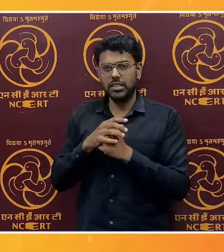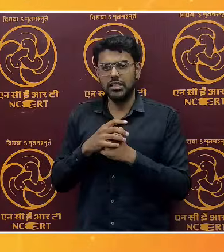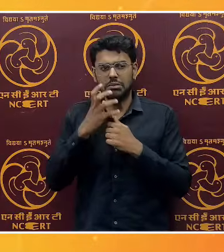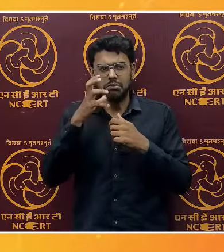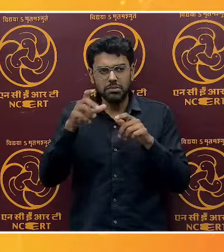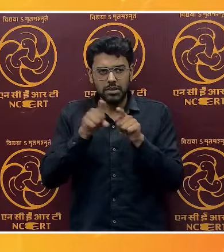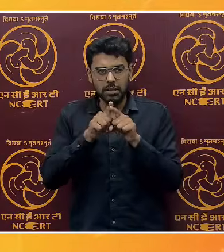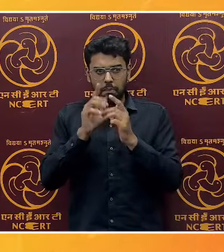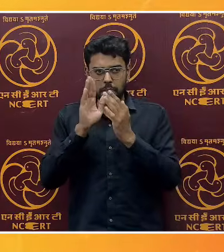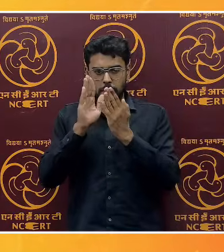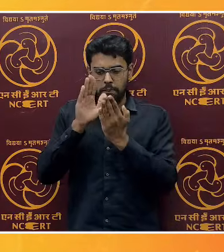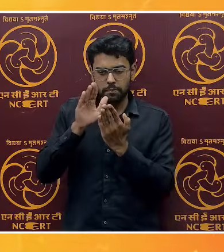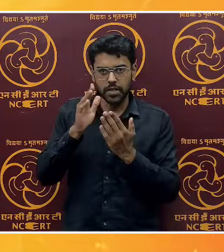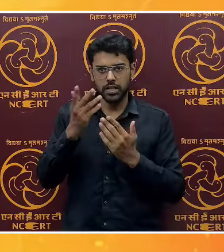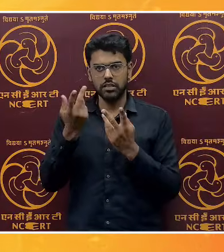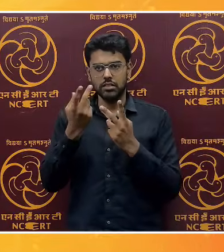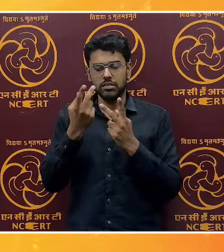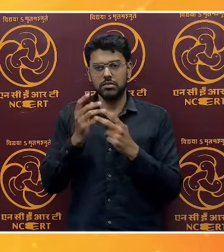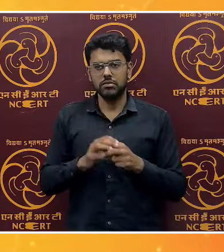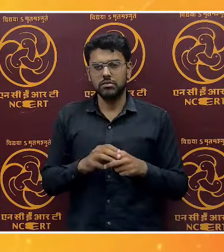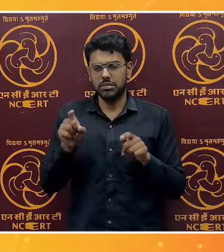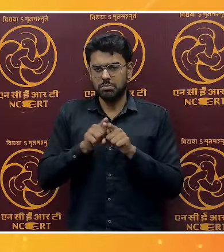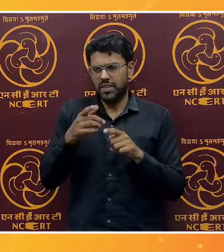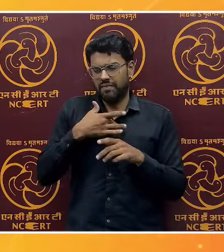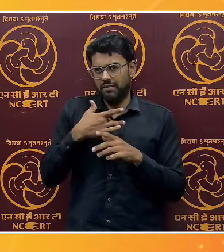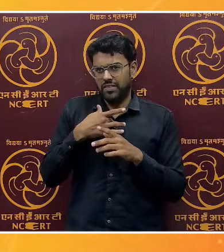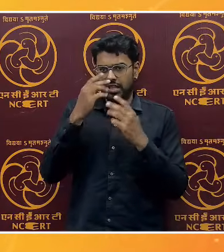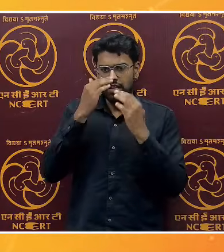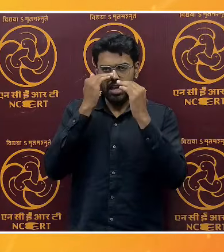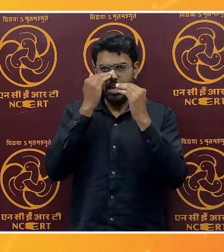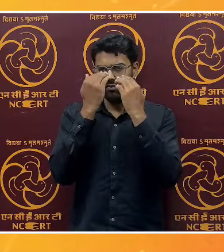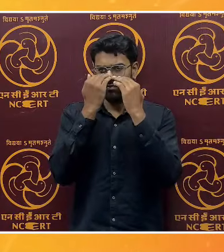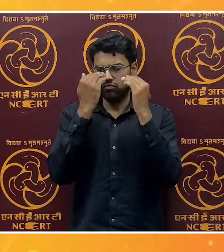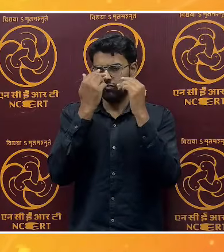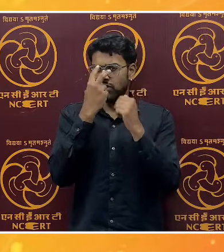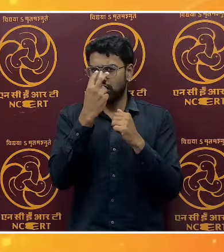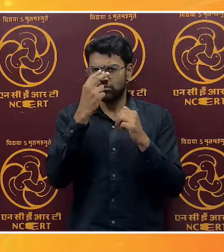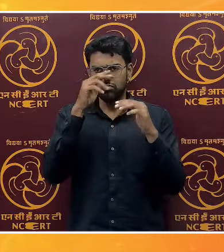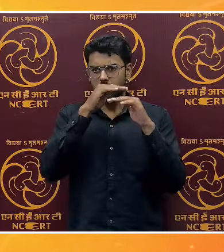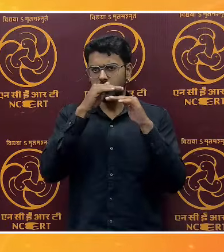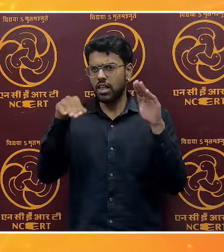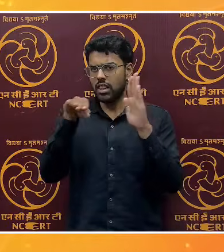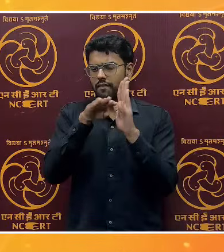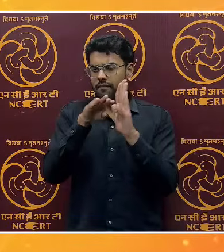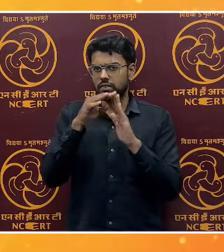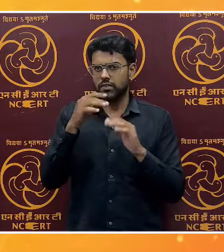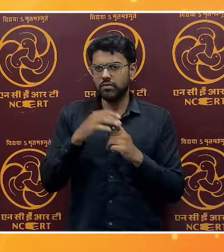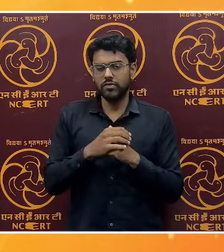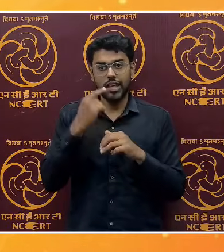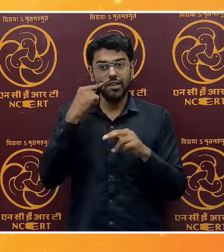slouching. So so I think the eye level is a bit. If you are recording a lecture, so